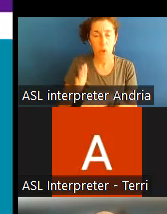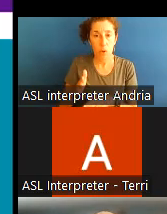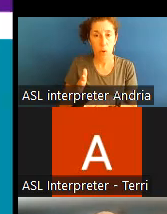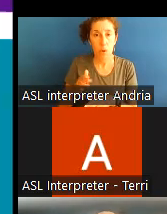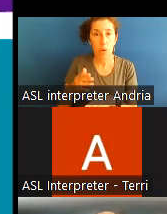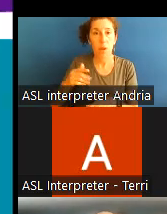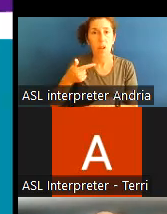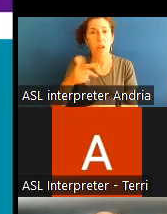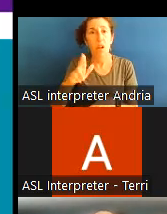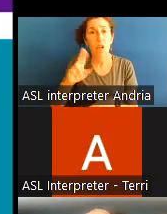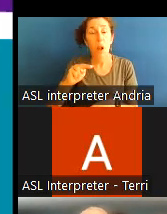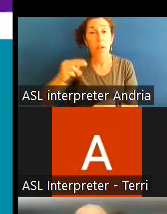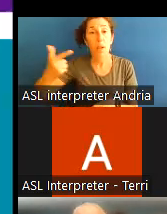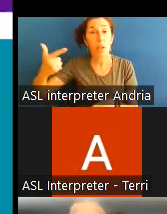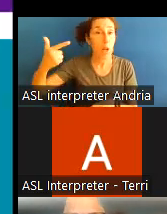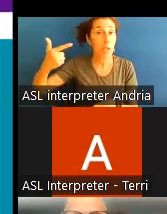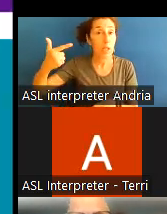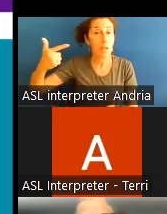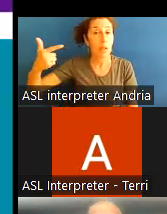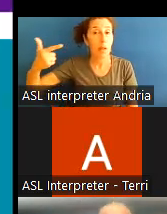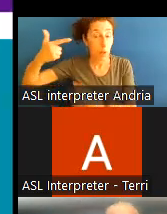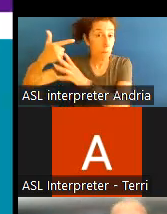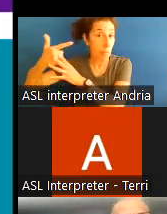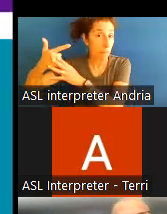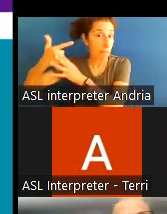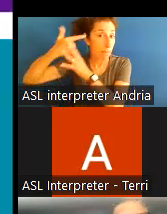a perfectly acceptable way to